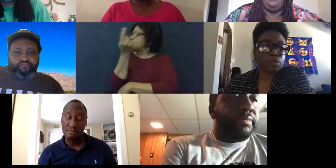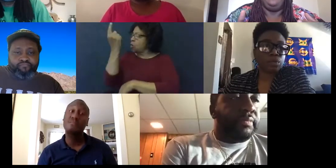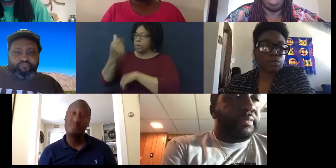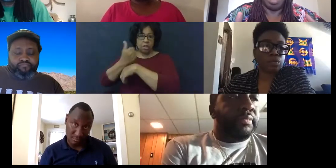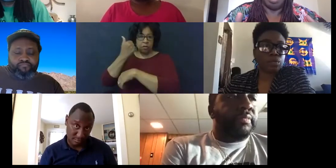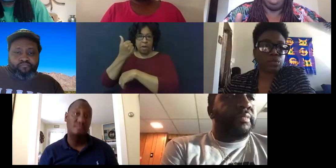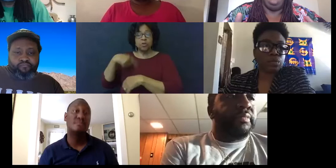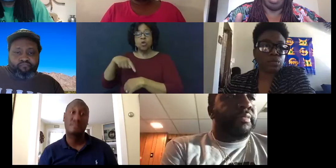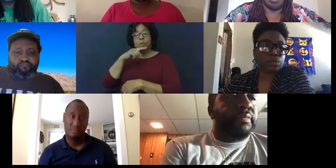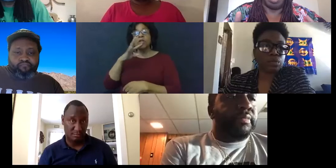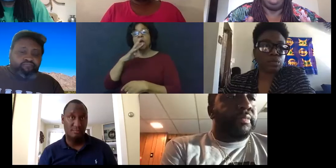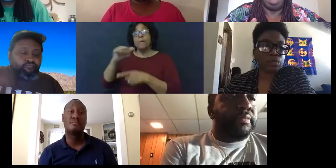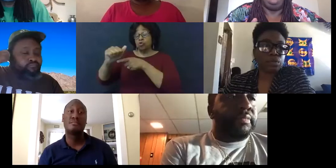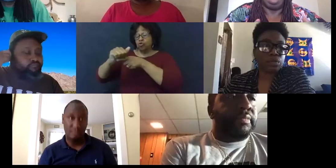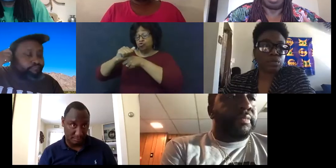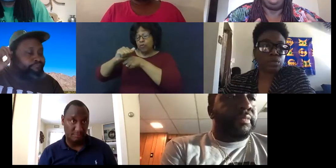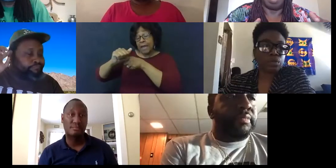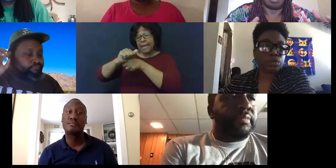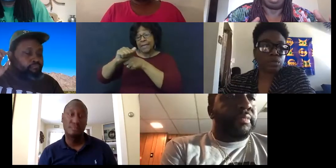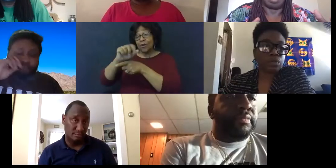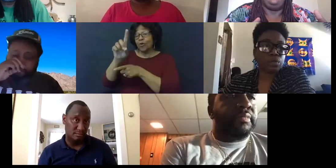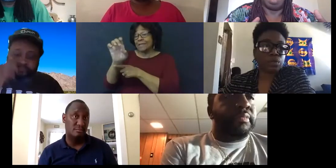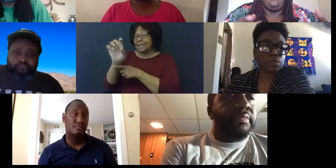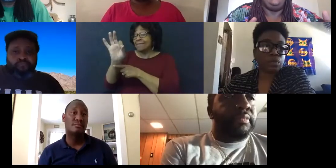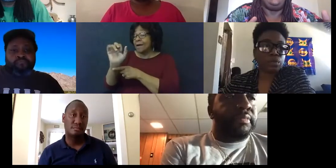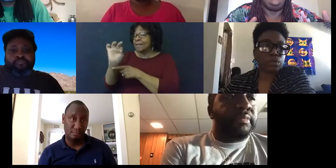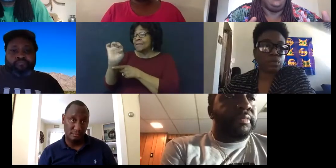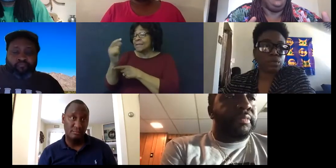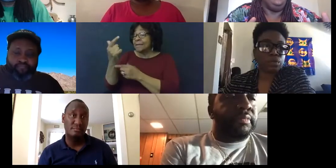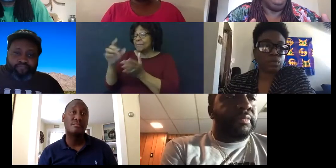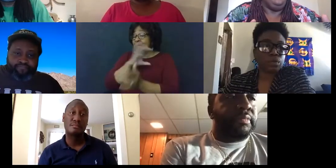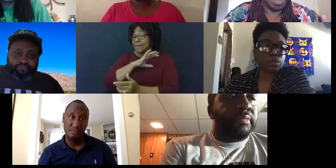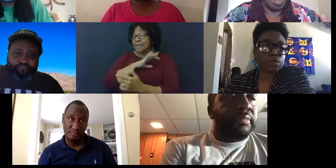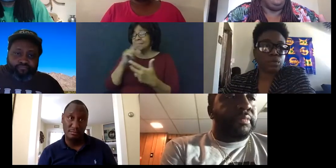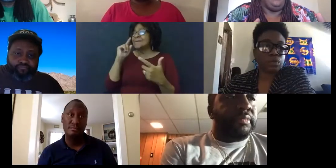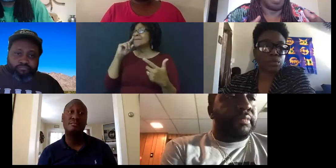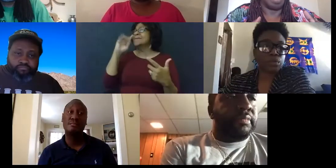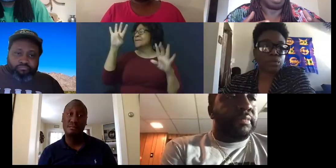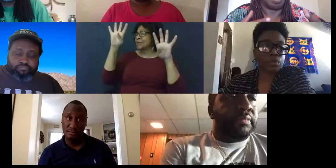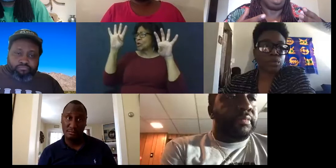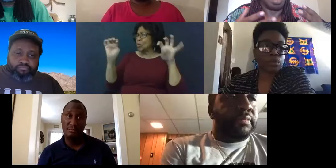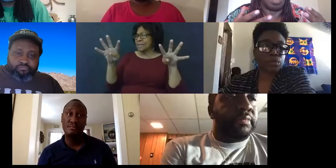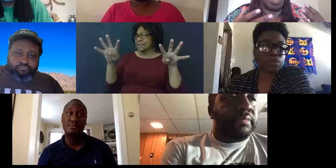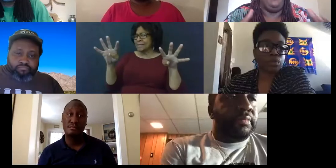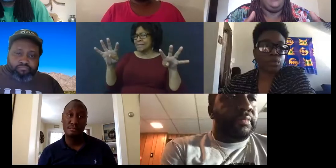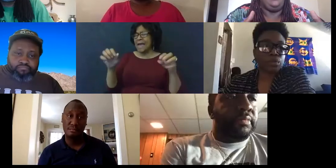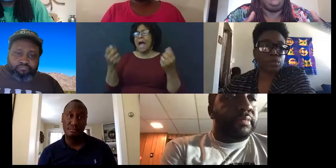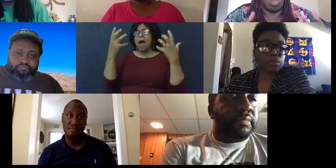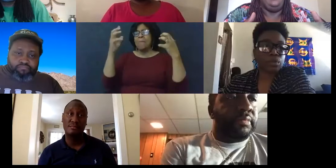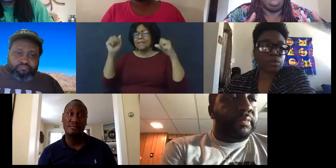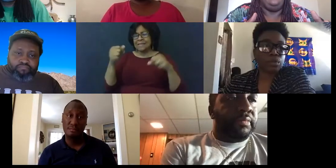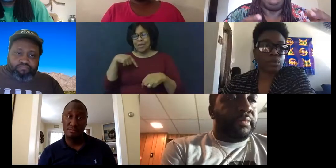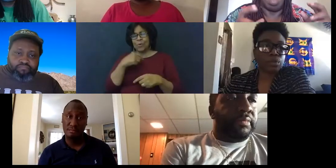talk about defunding the police, one of the things I have to ask is like, how much can we